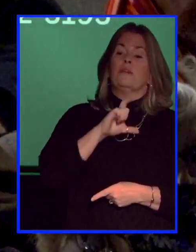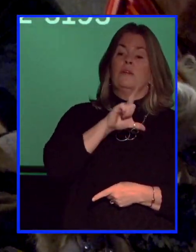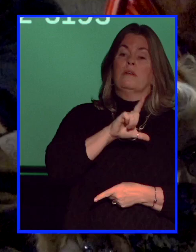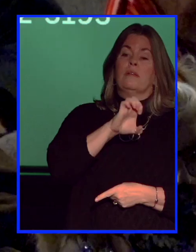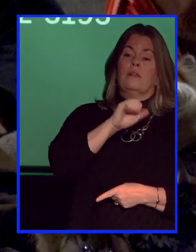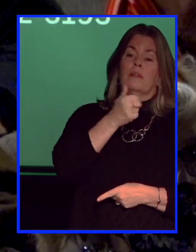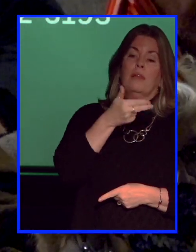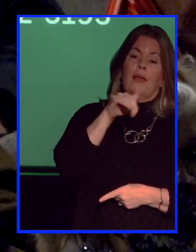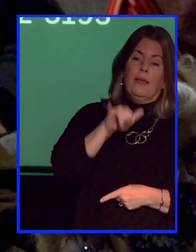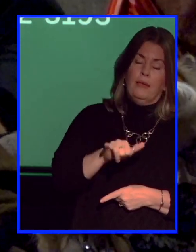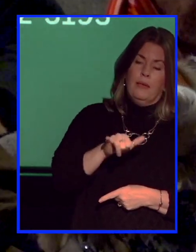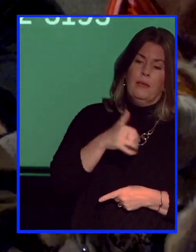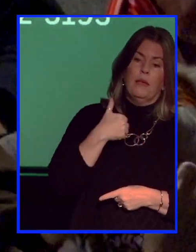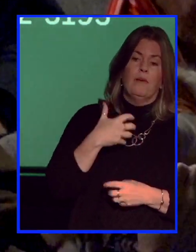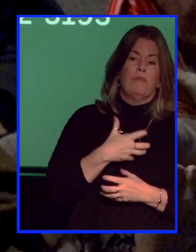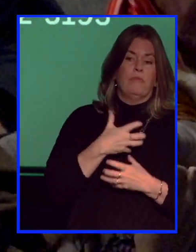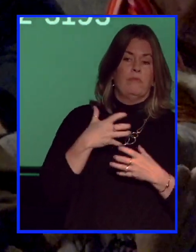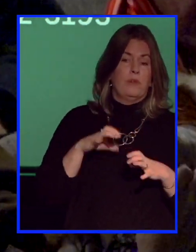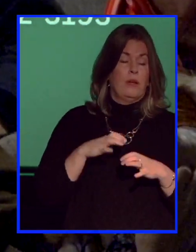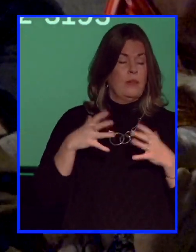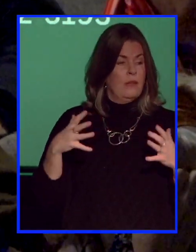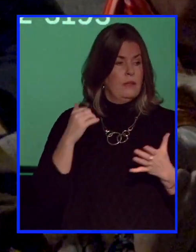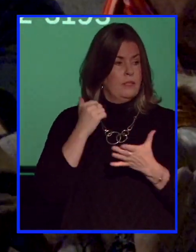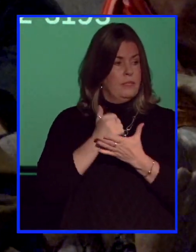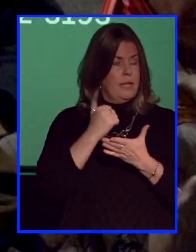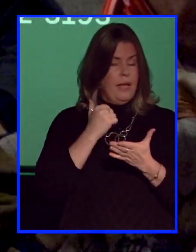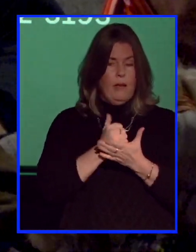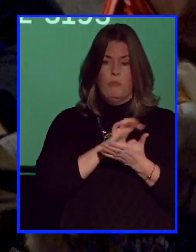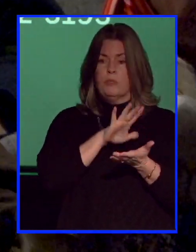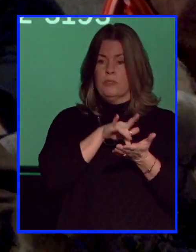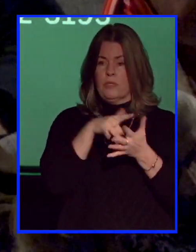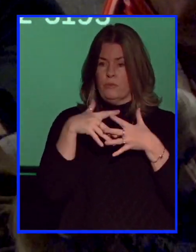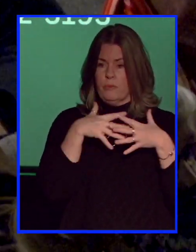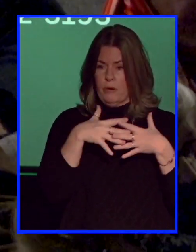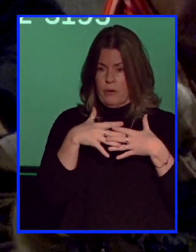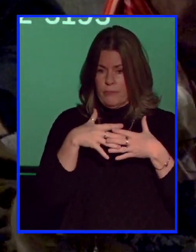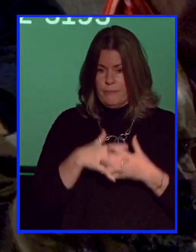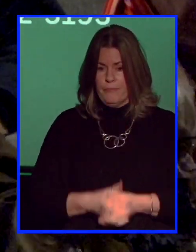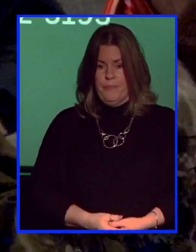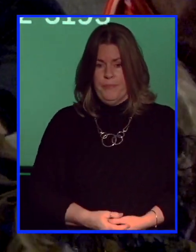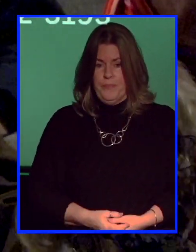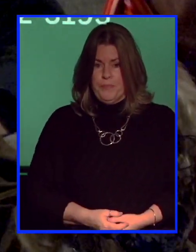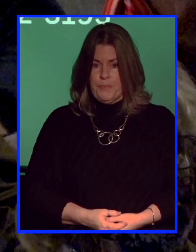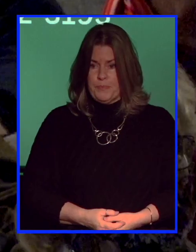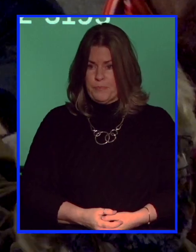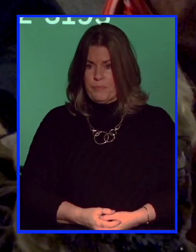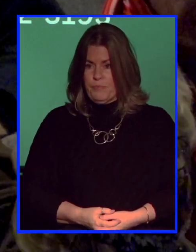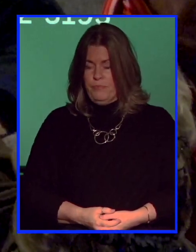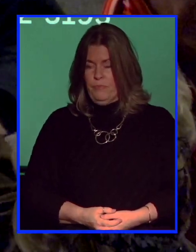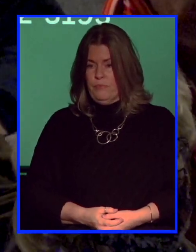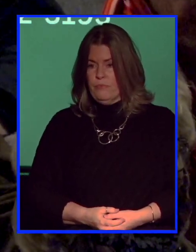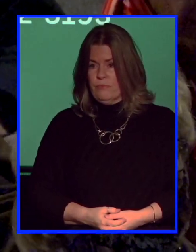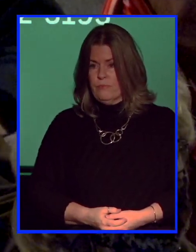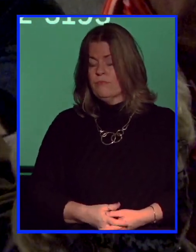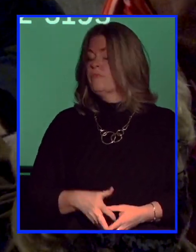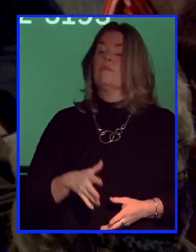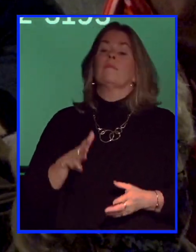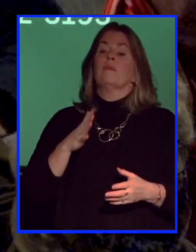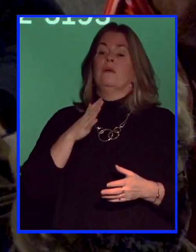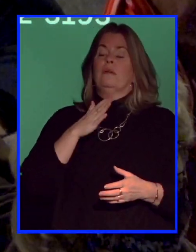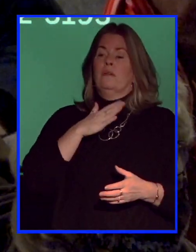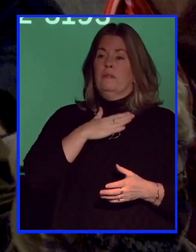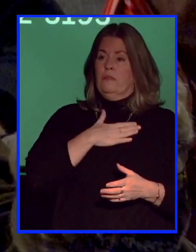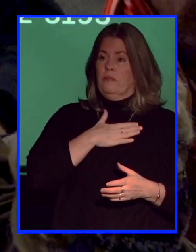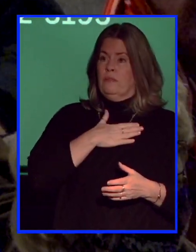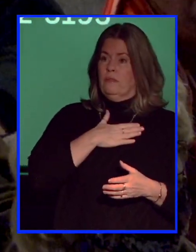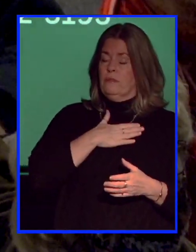done much to help in Central America. The issue that I'm most concerned